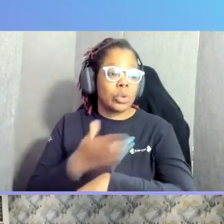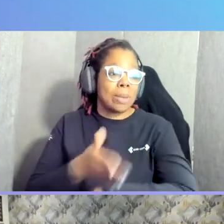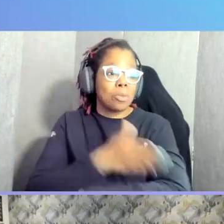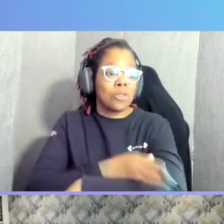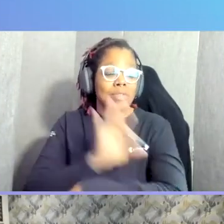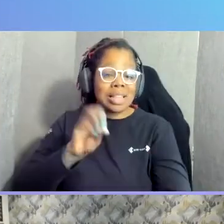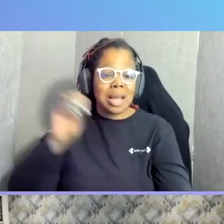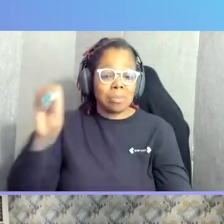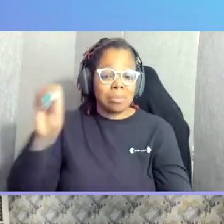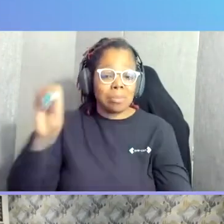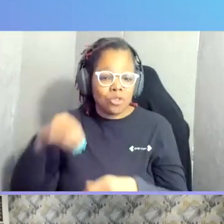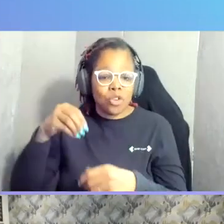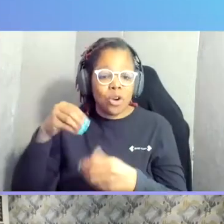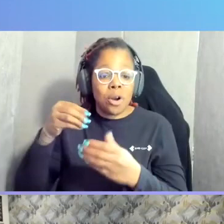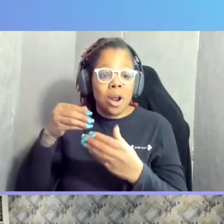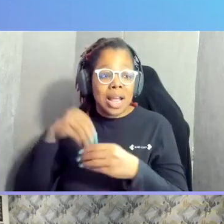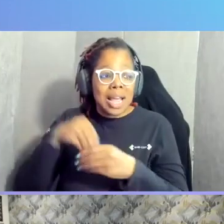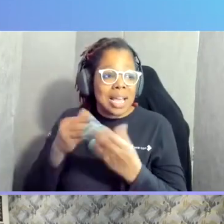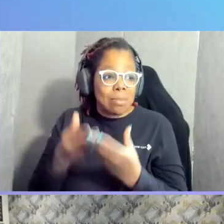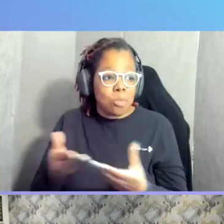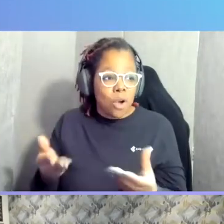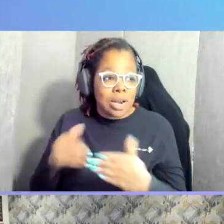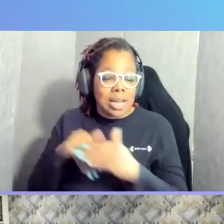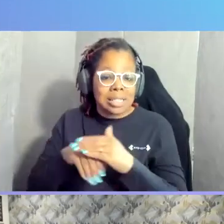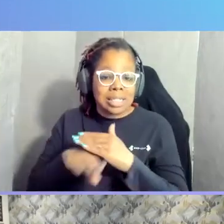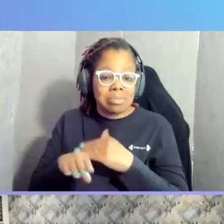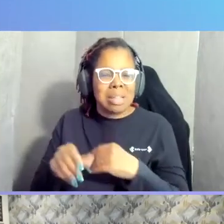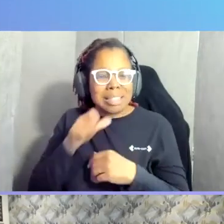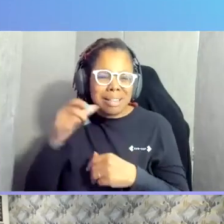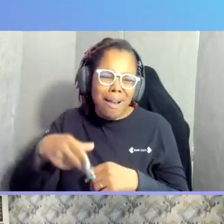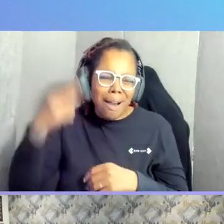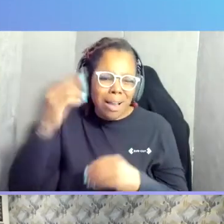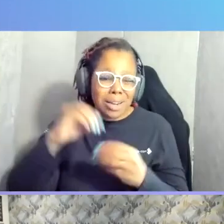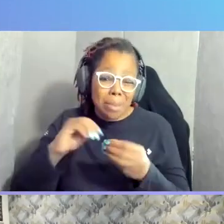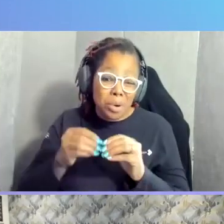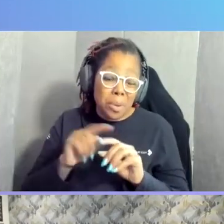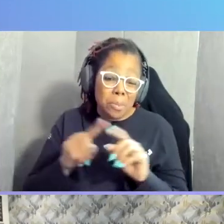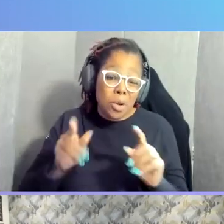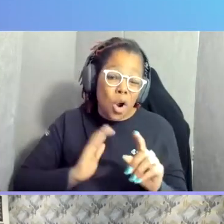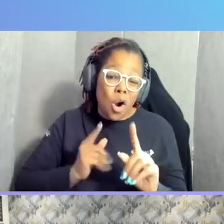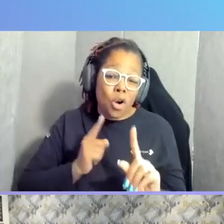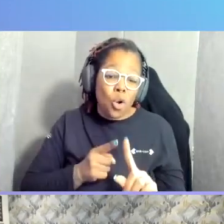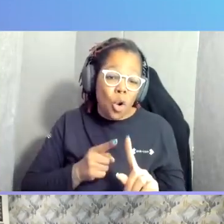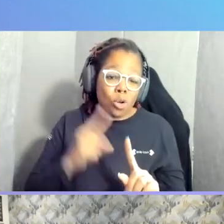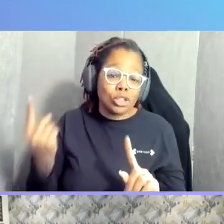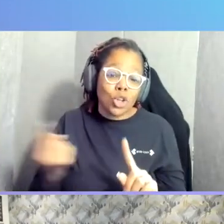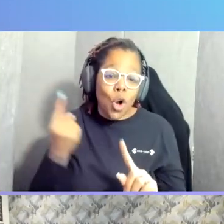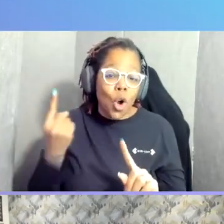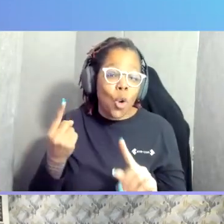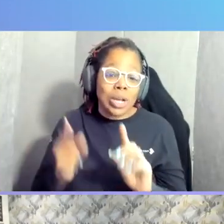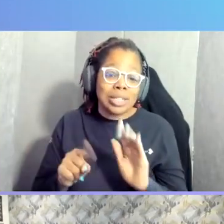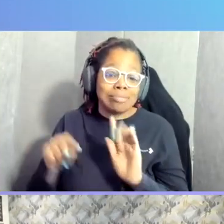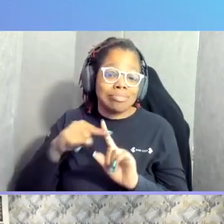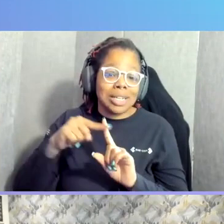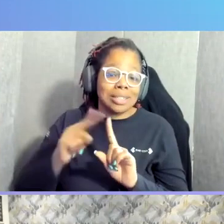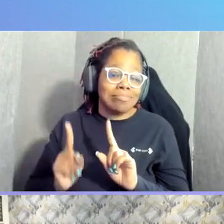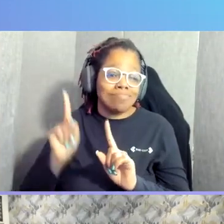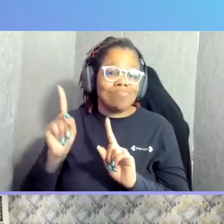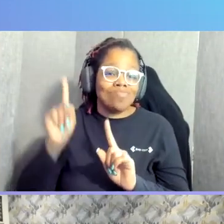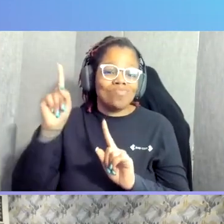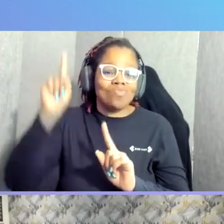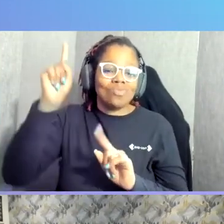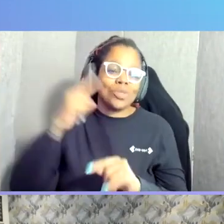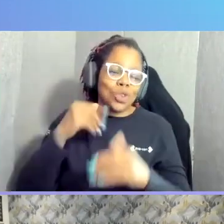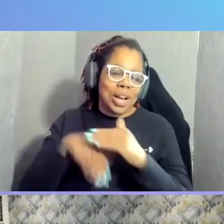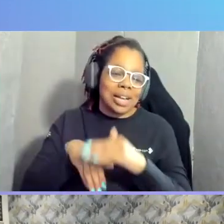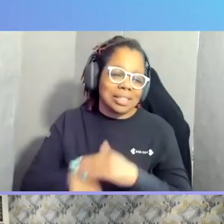in product accessibility enhancements. It's not a high number, but our goal is to go high as we evolve on